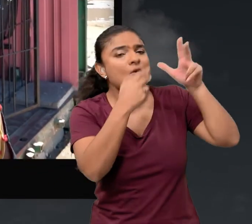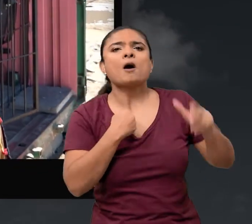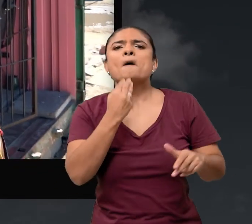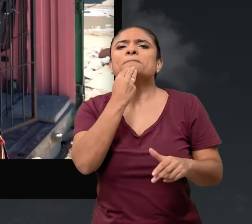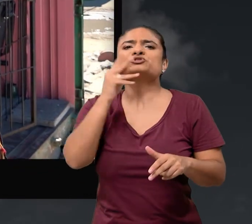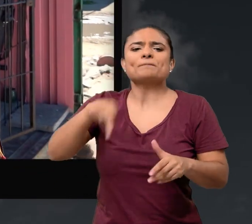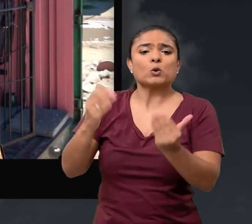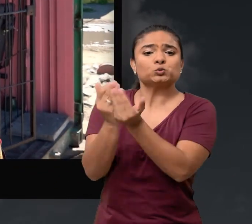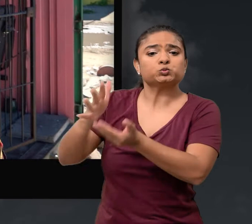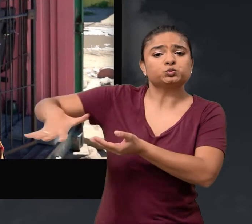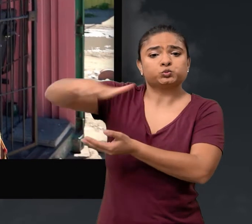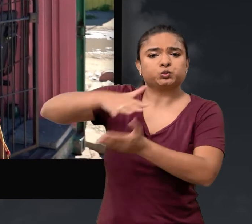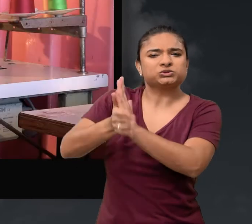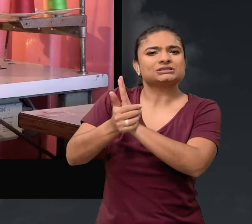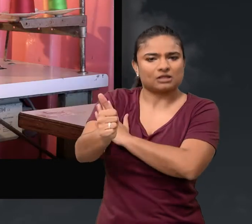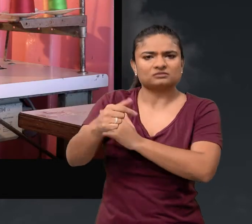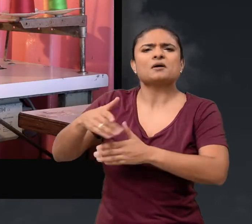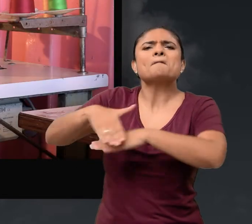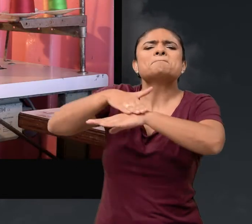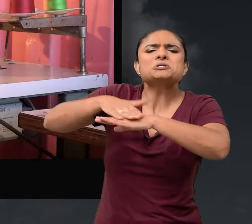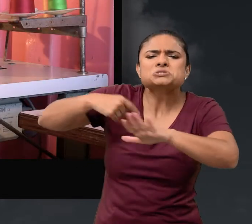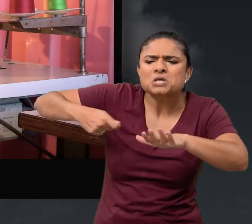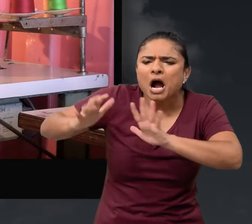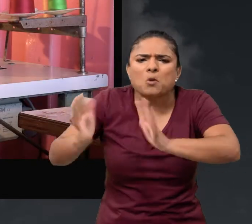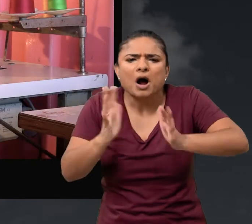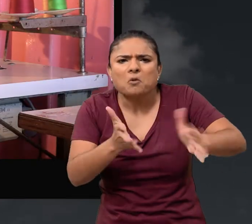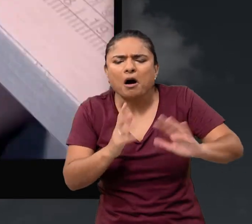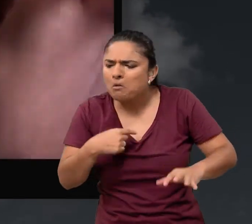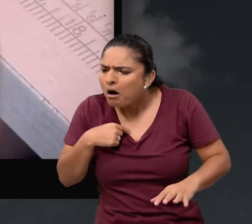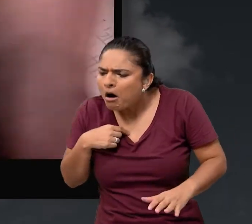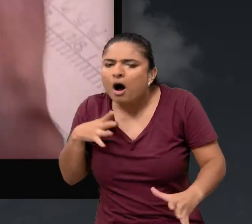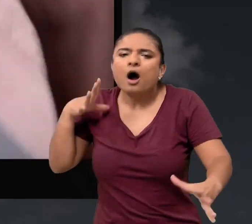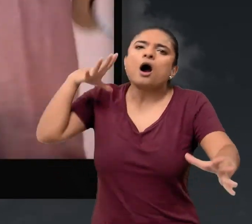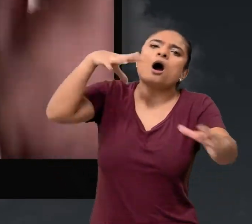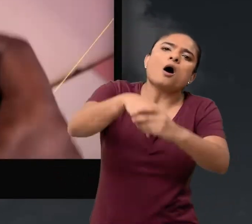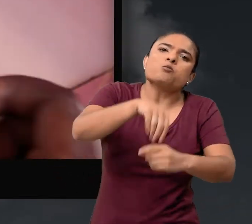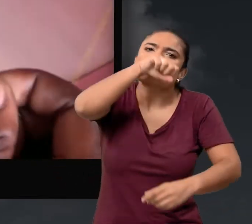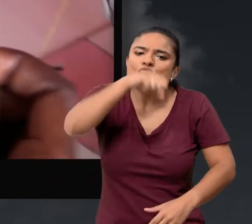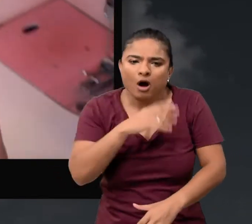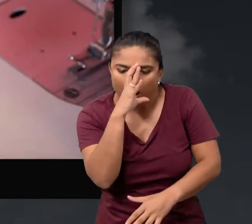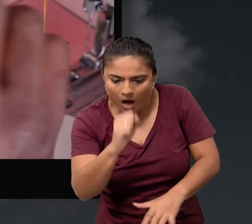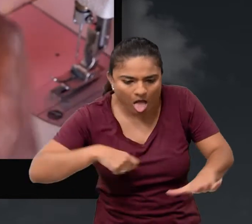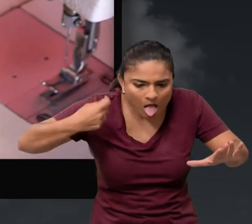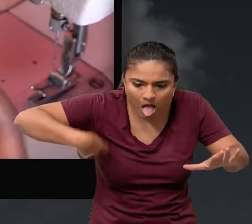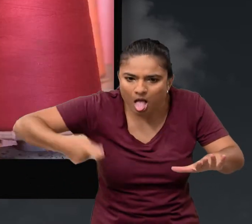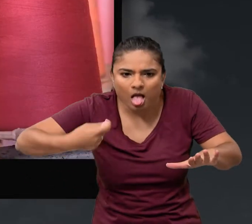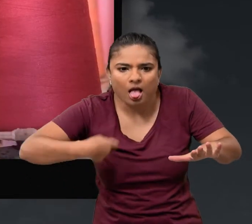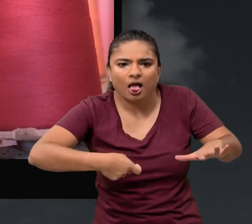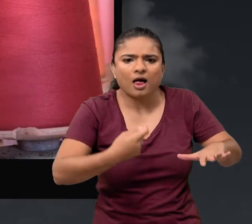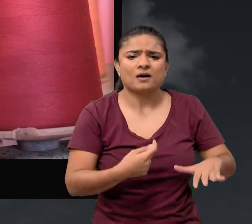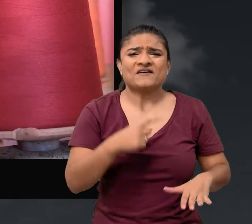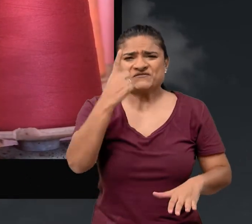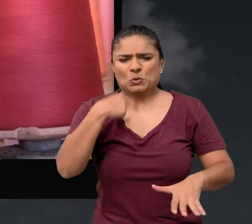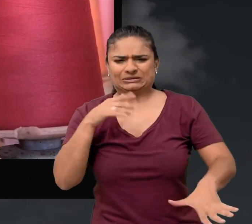Mitchells Plain School of Skills for the basics. Then I just kind of went on with it.